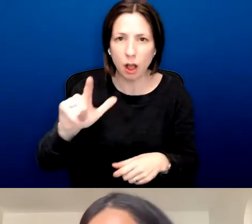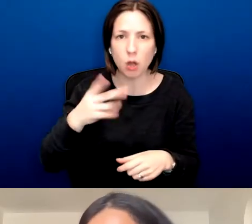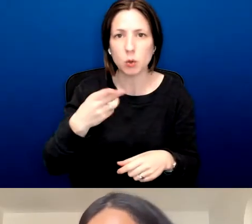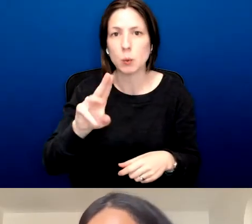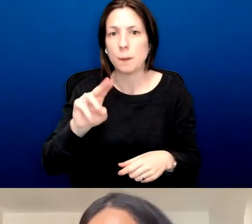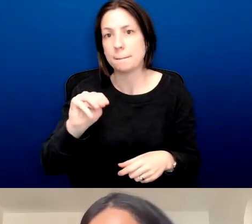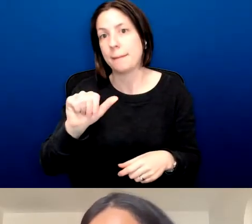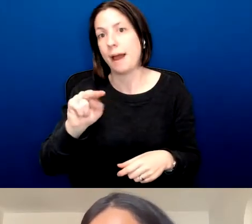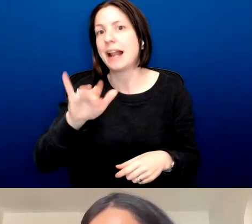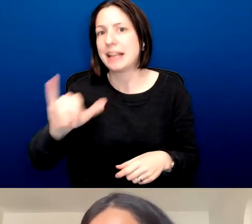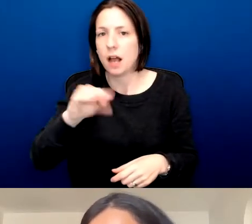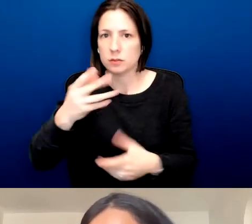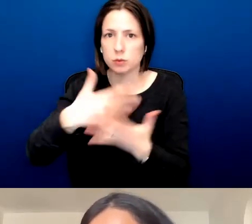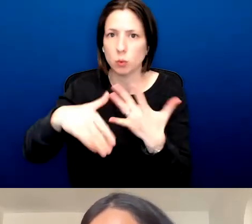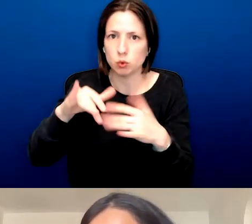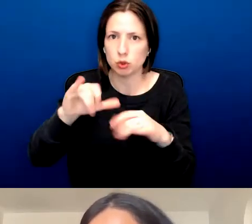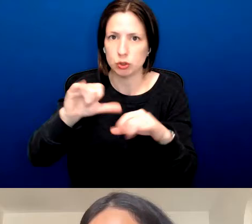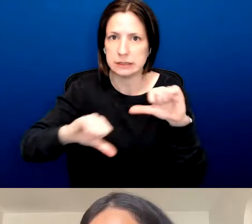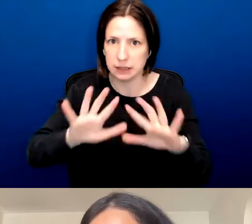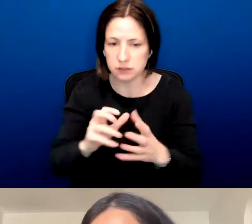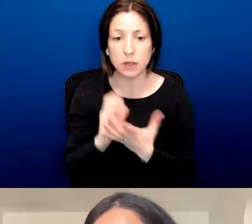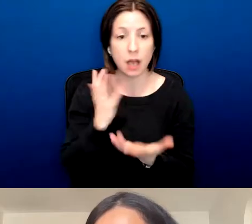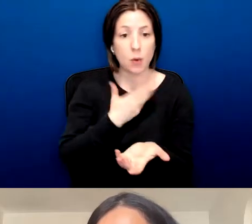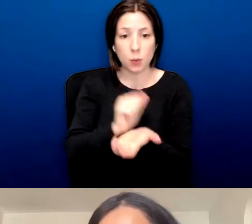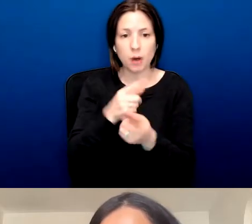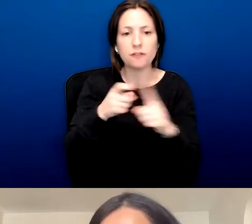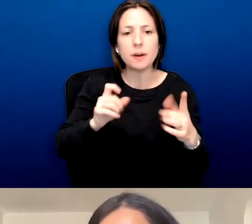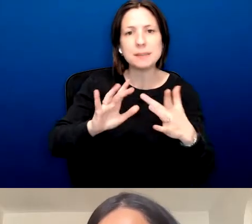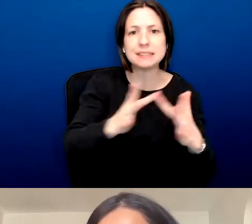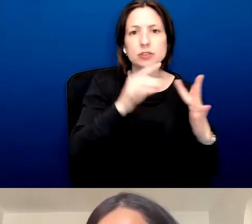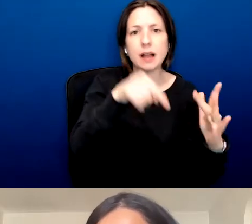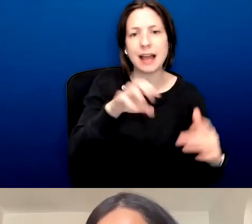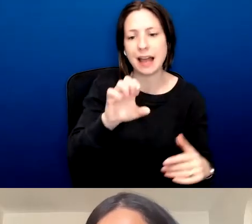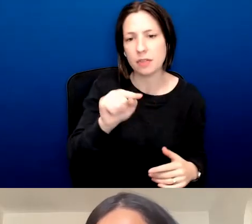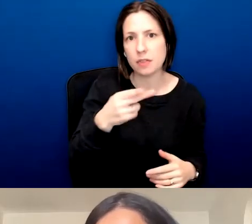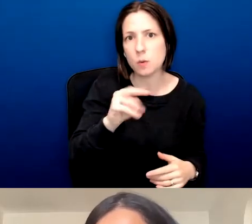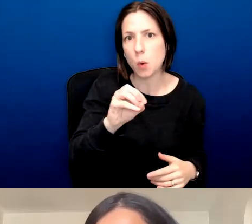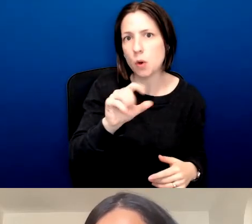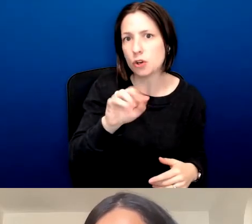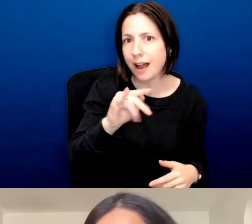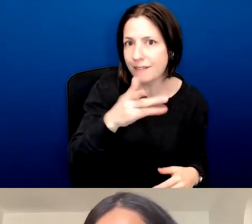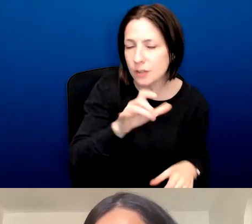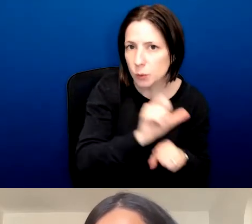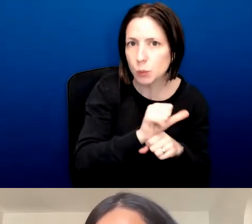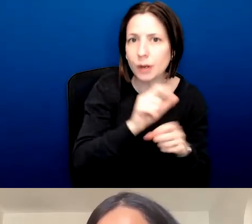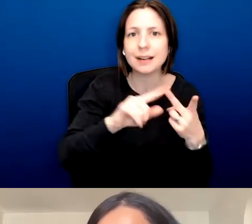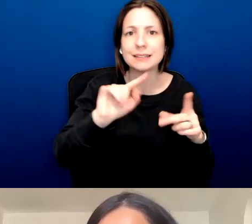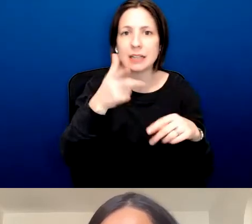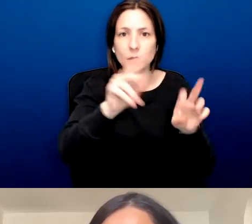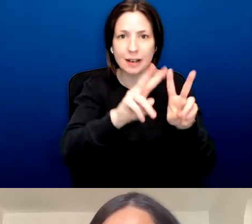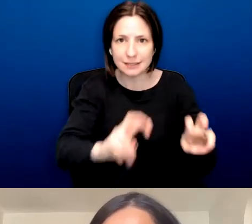in Network Feminisms draws from digital ethnographic work, textual analysis, and interviews around